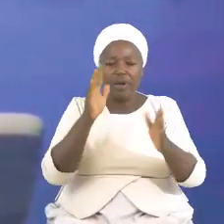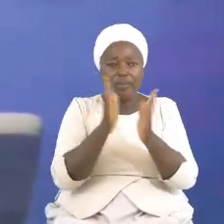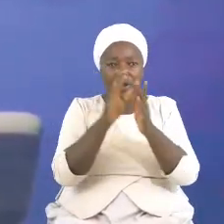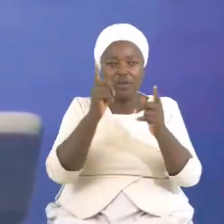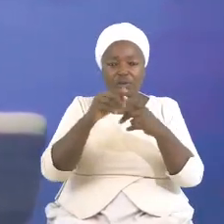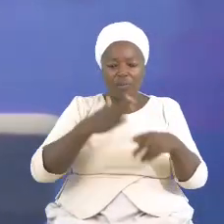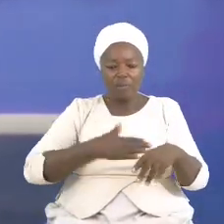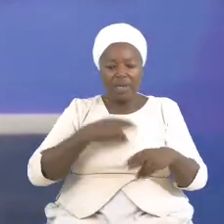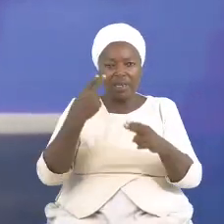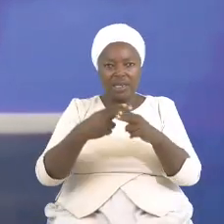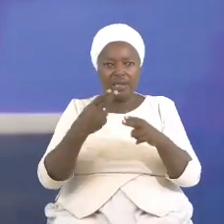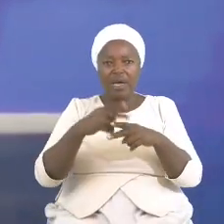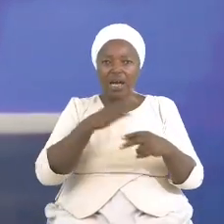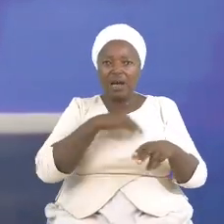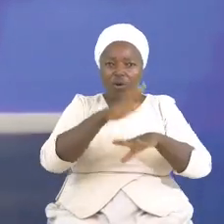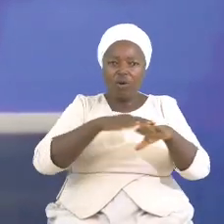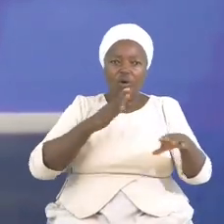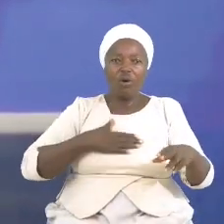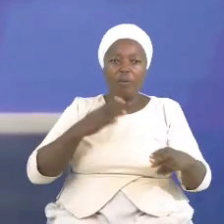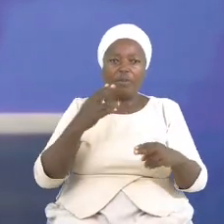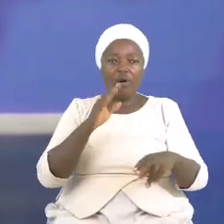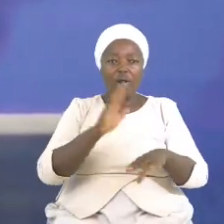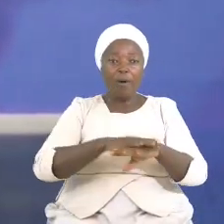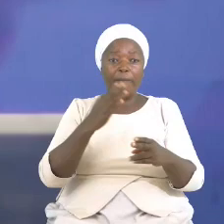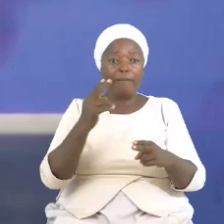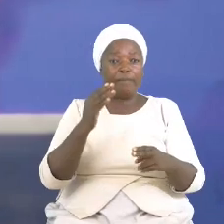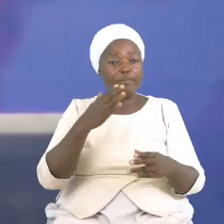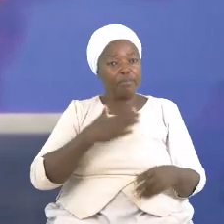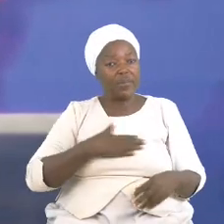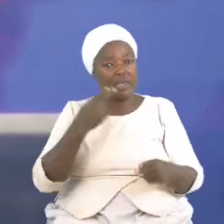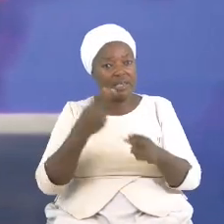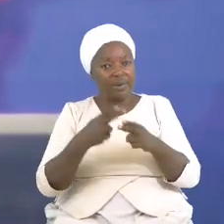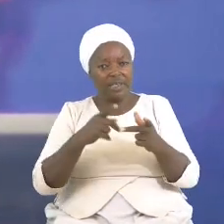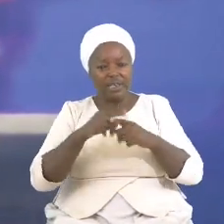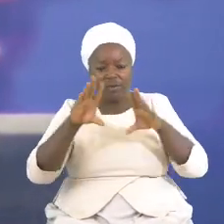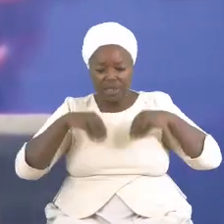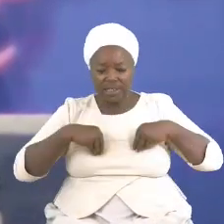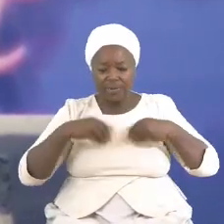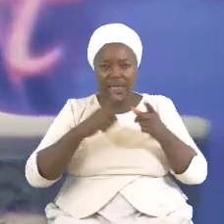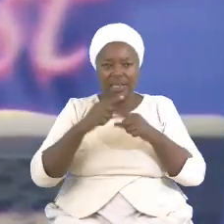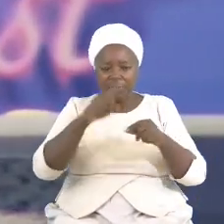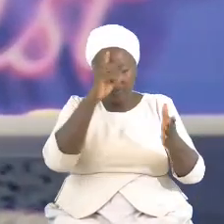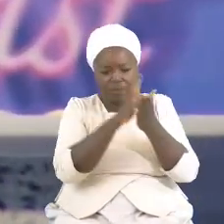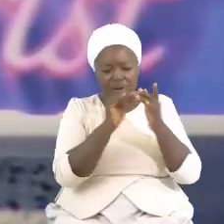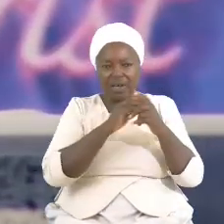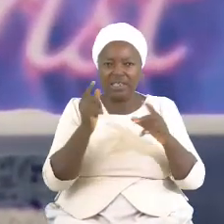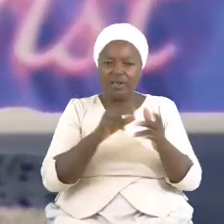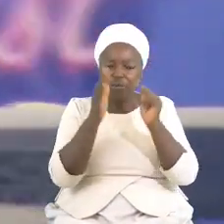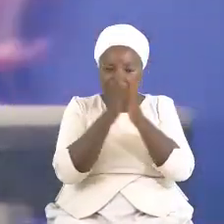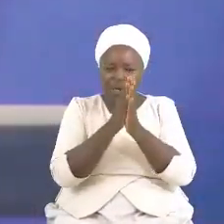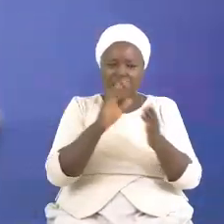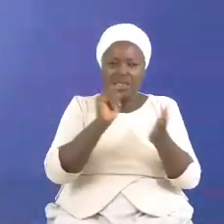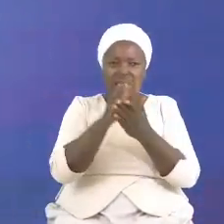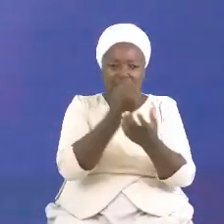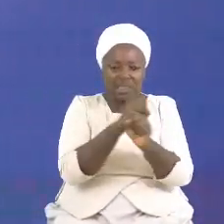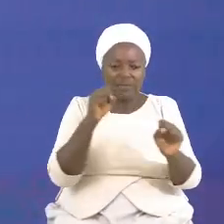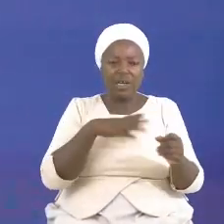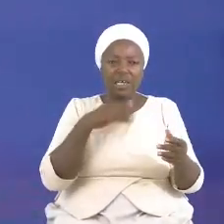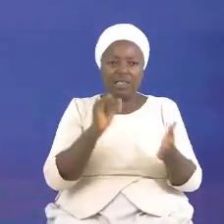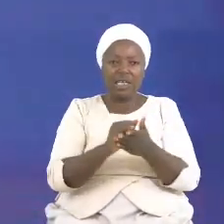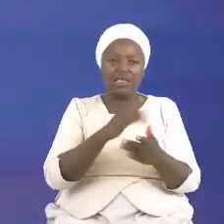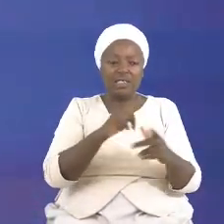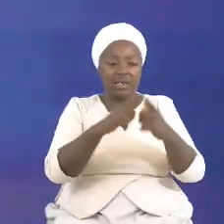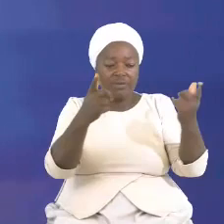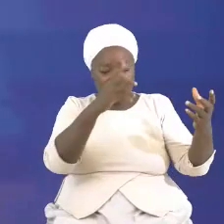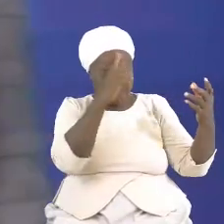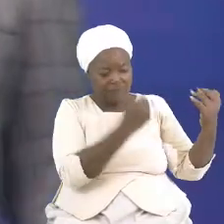you. And you accept, and you believe, and you embrace that salvation. That's the great faith. Great is thy